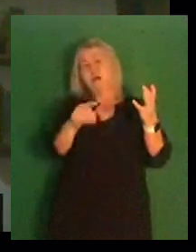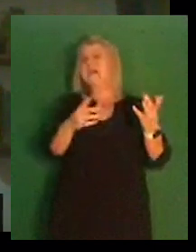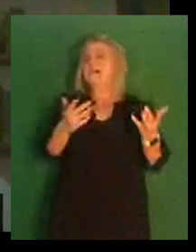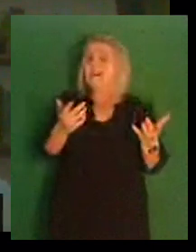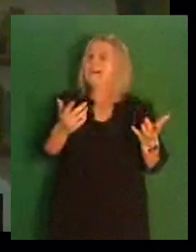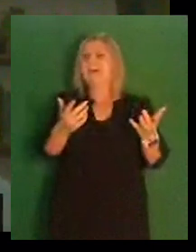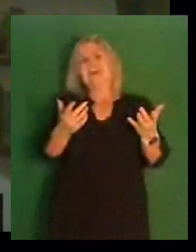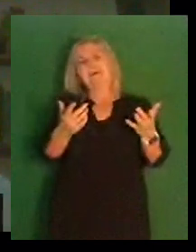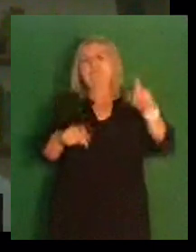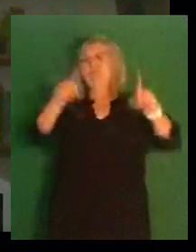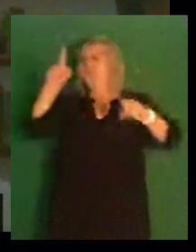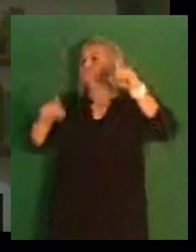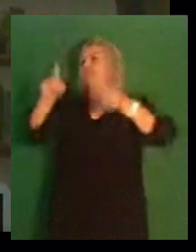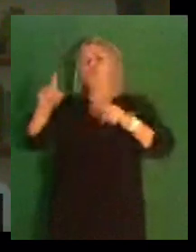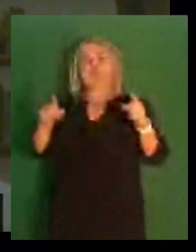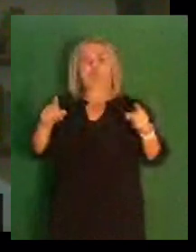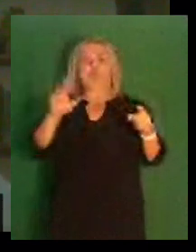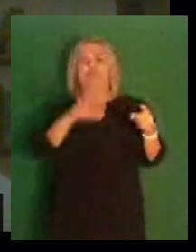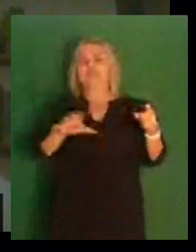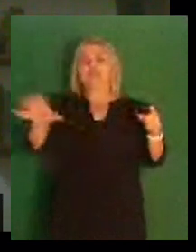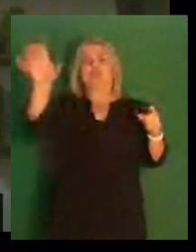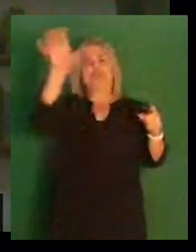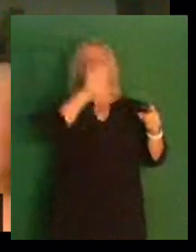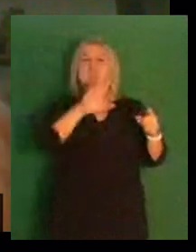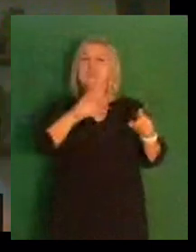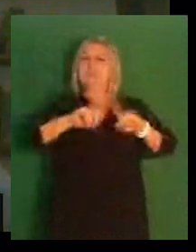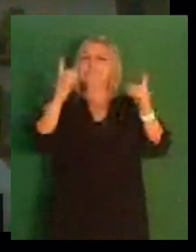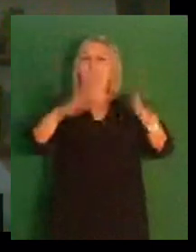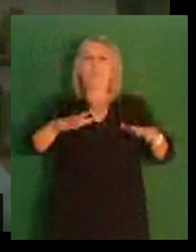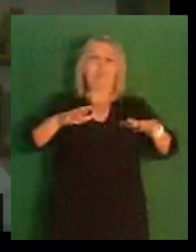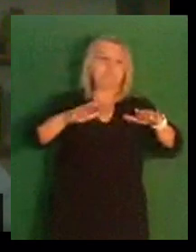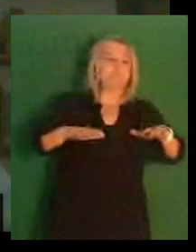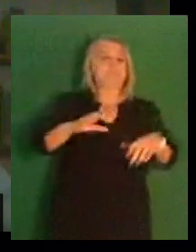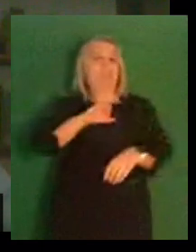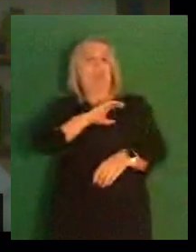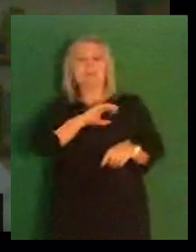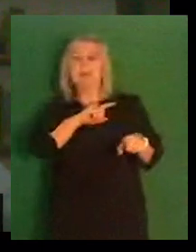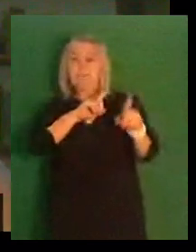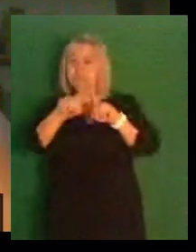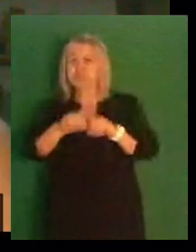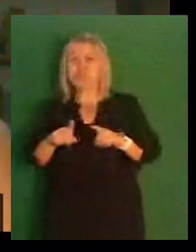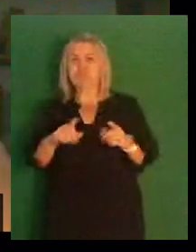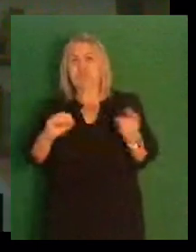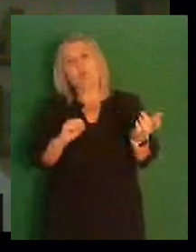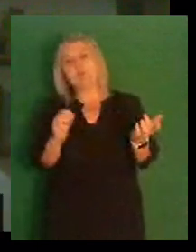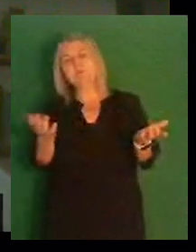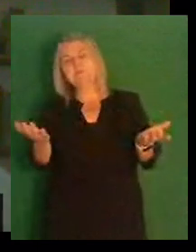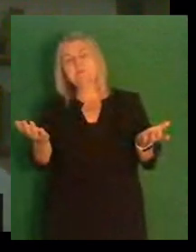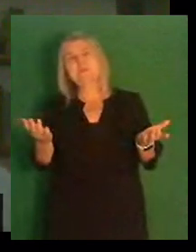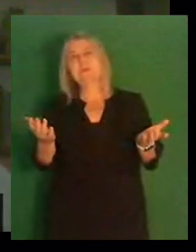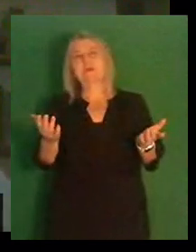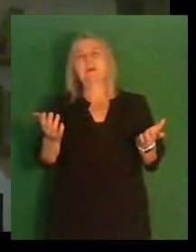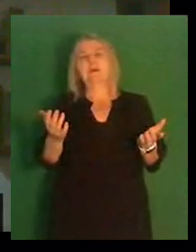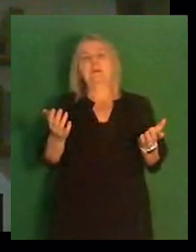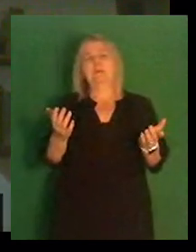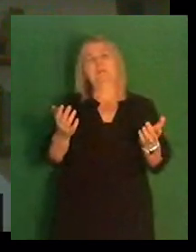have a very different picture in South Africa than I presume in Canada or Scotland. I think from like a